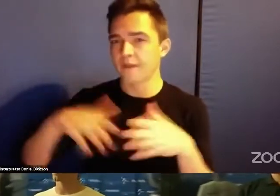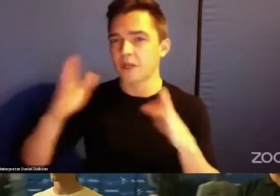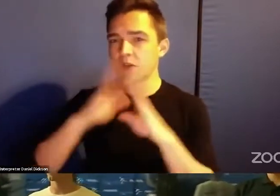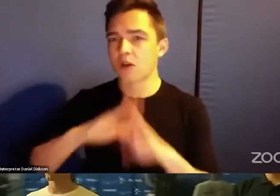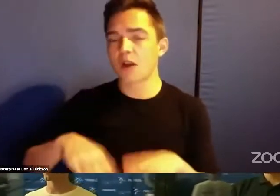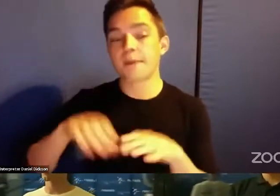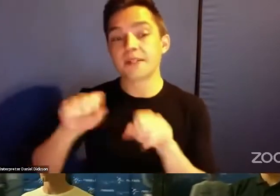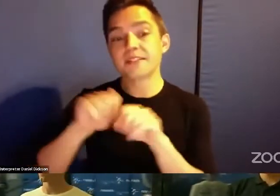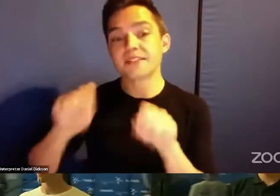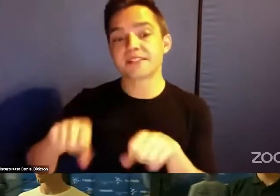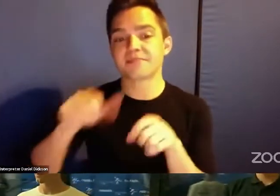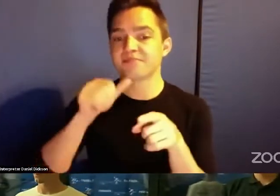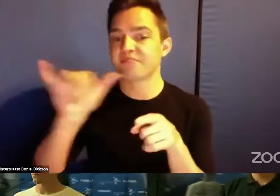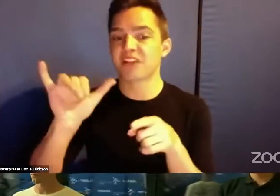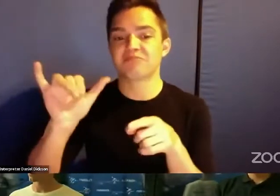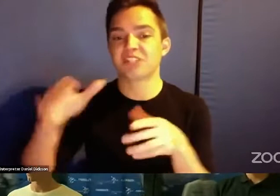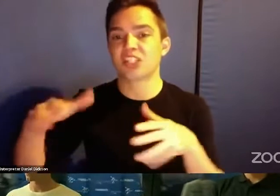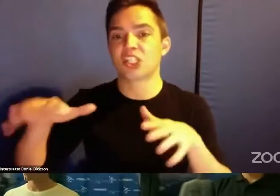all.